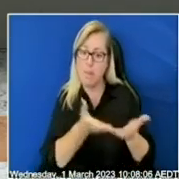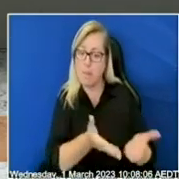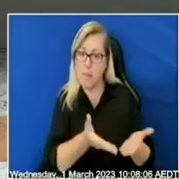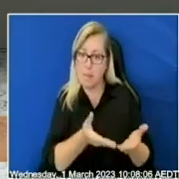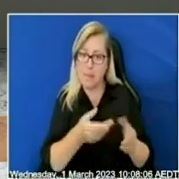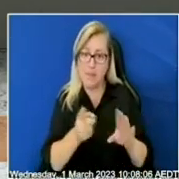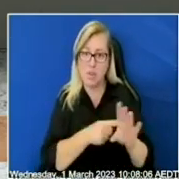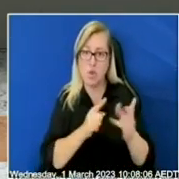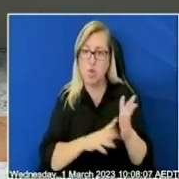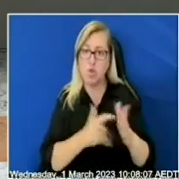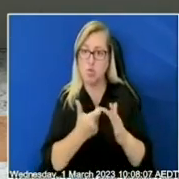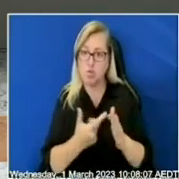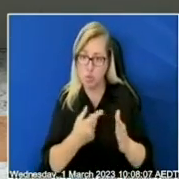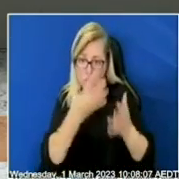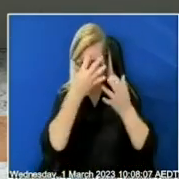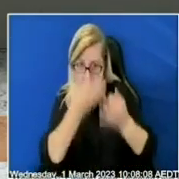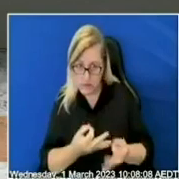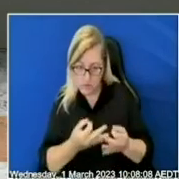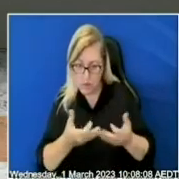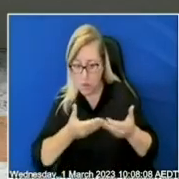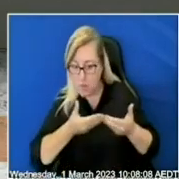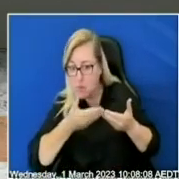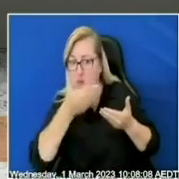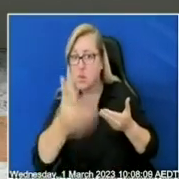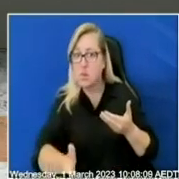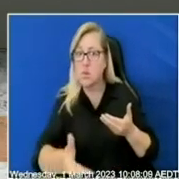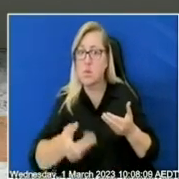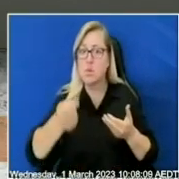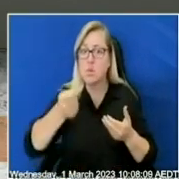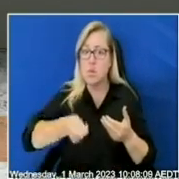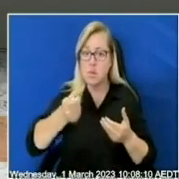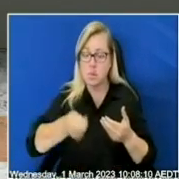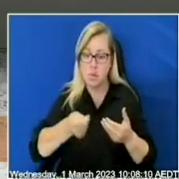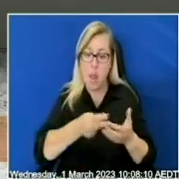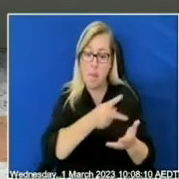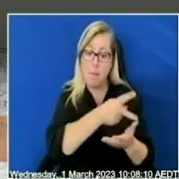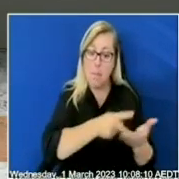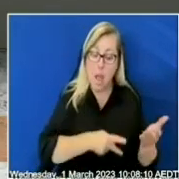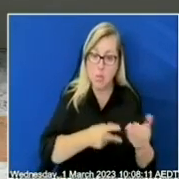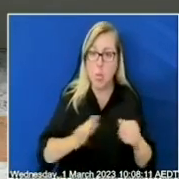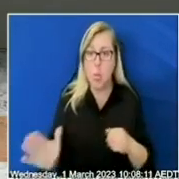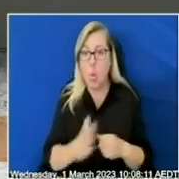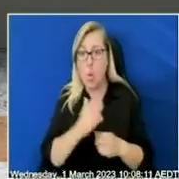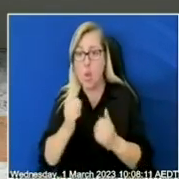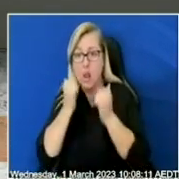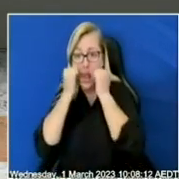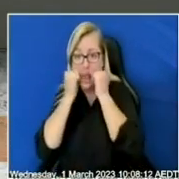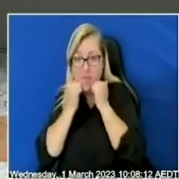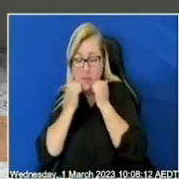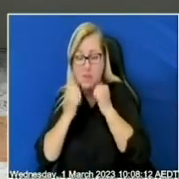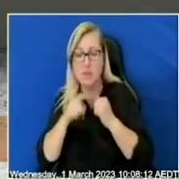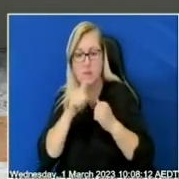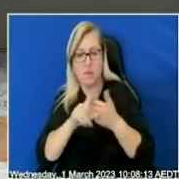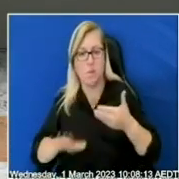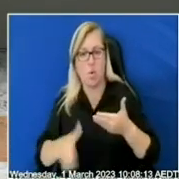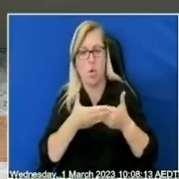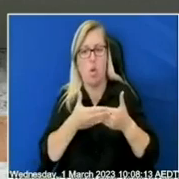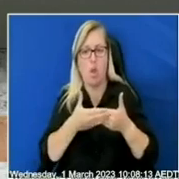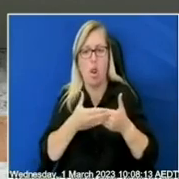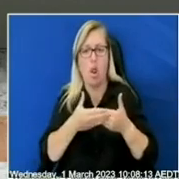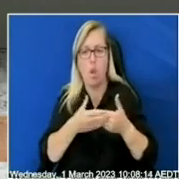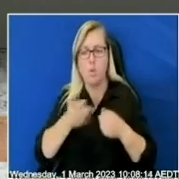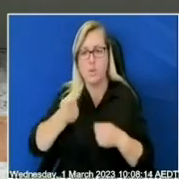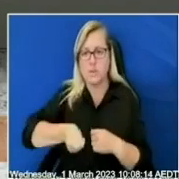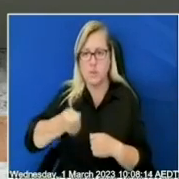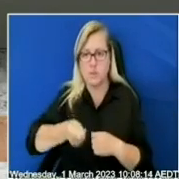block, part or all of a witness's evidence to be led in a closed hearing, whereby members of the public, parties